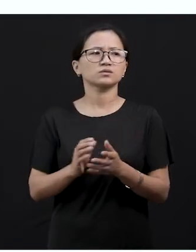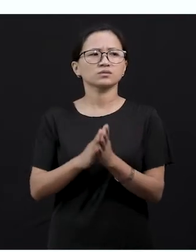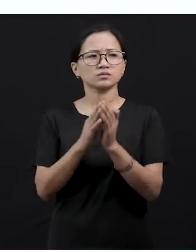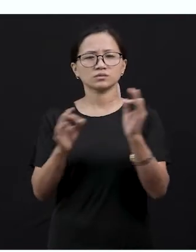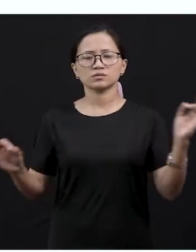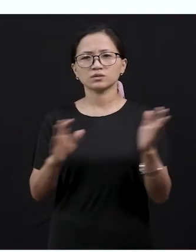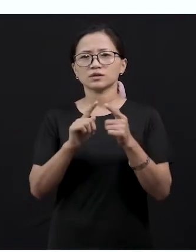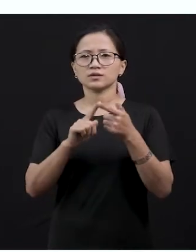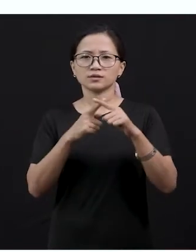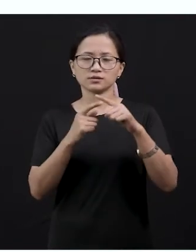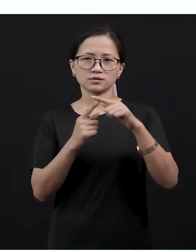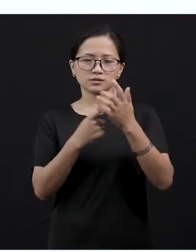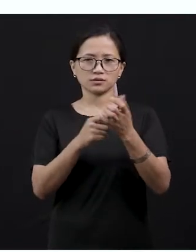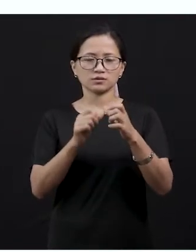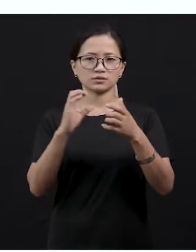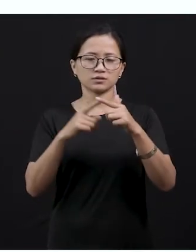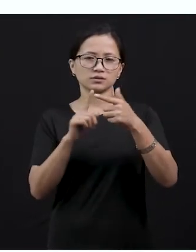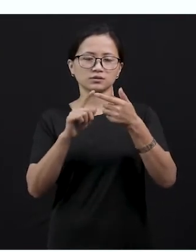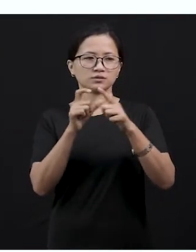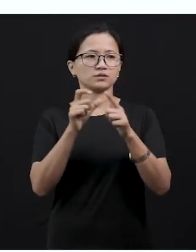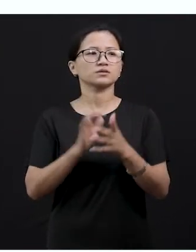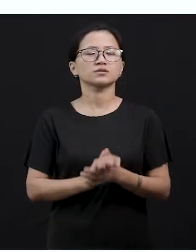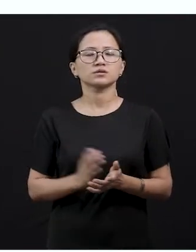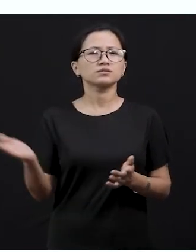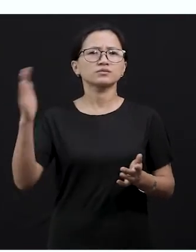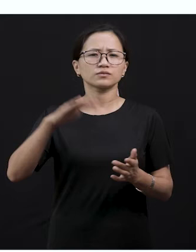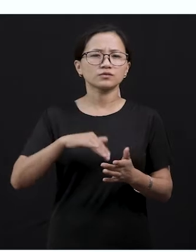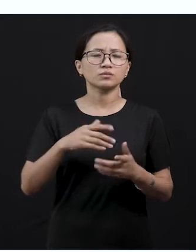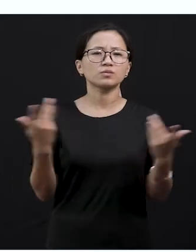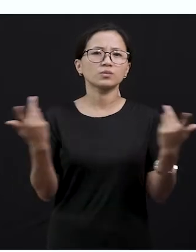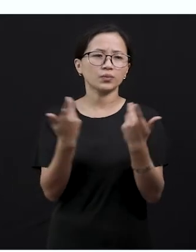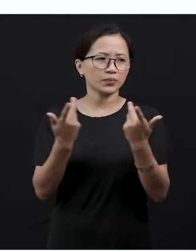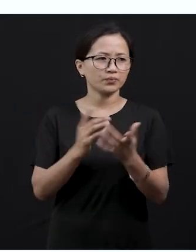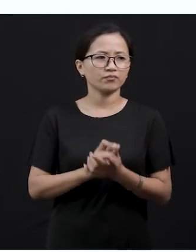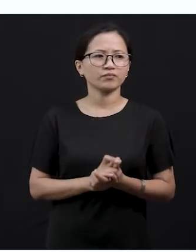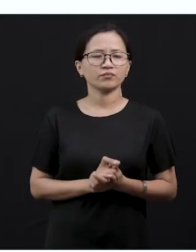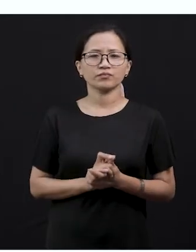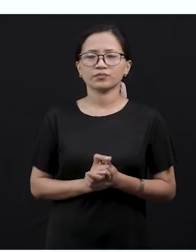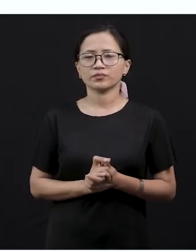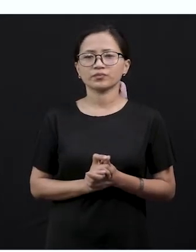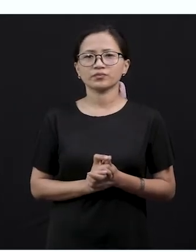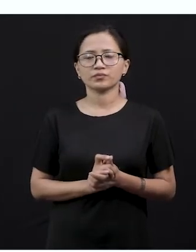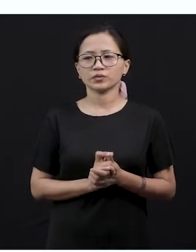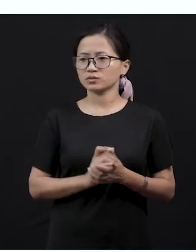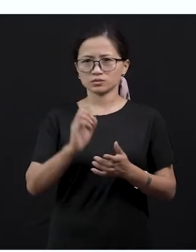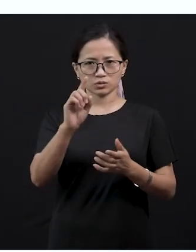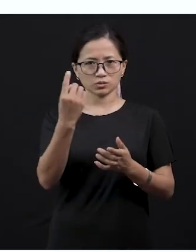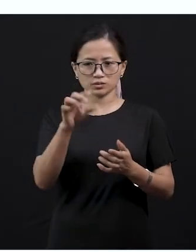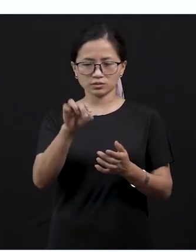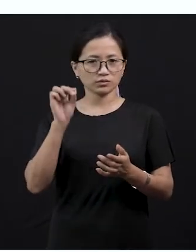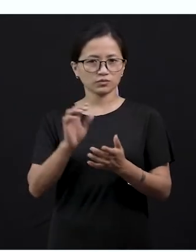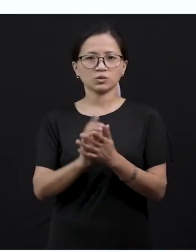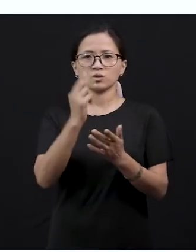story extracted from? See, this story, Planning for Christmas, is an extract from one novel, right? It is